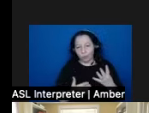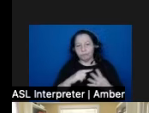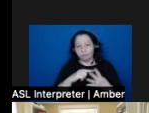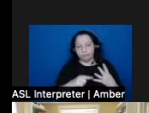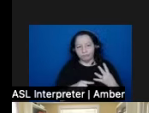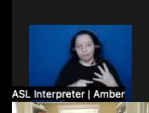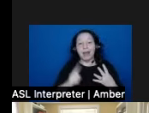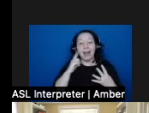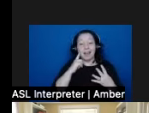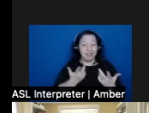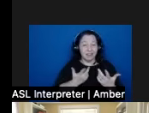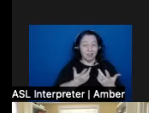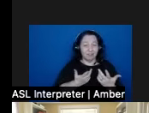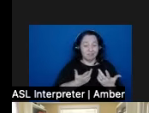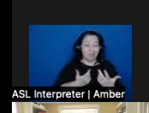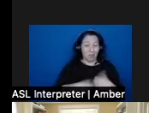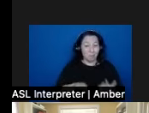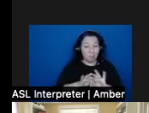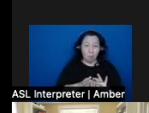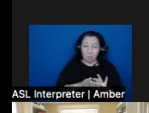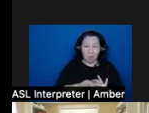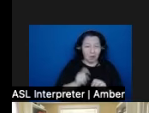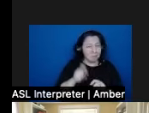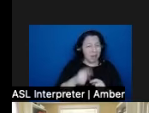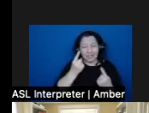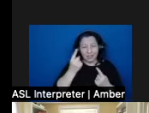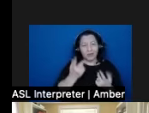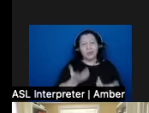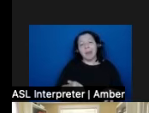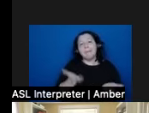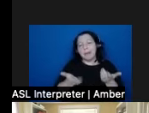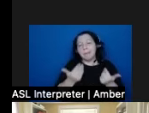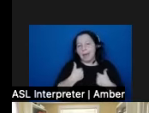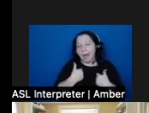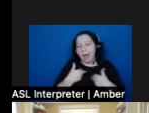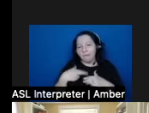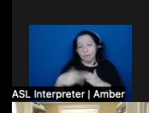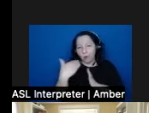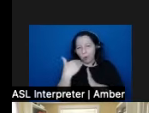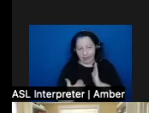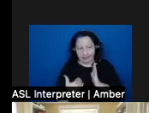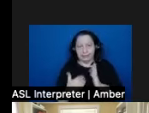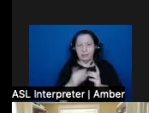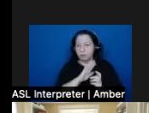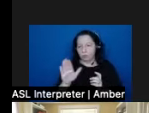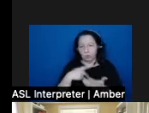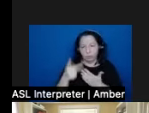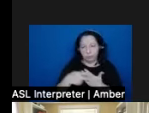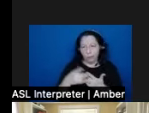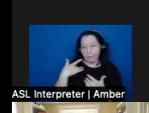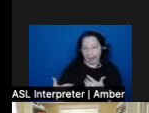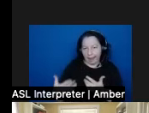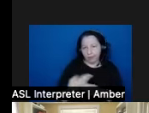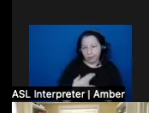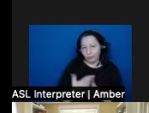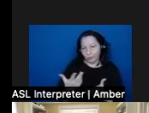one of the most important things, so you might have a referral list, right, at your program that you kind of tend to go to